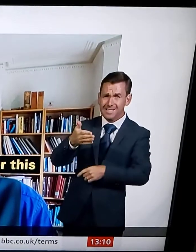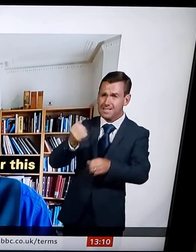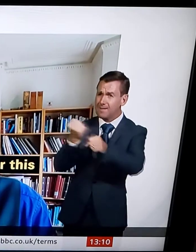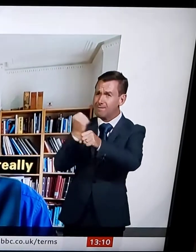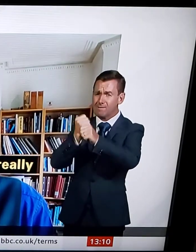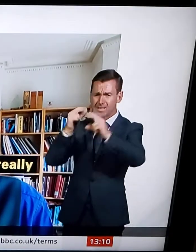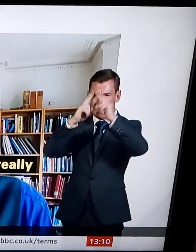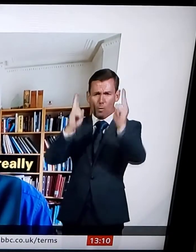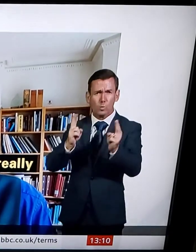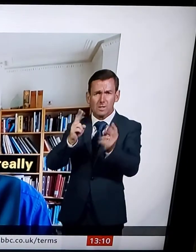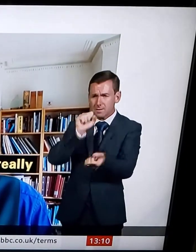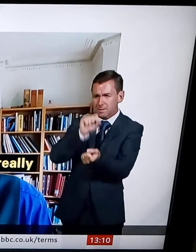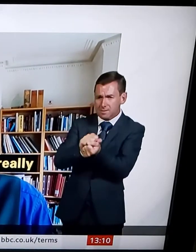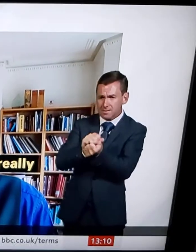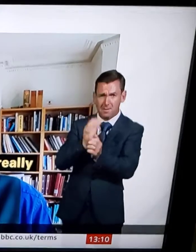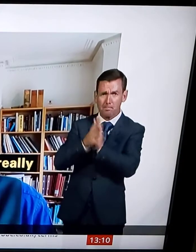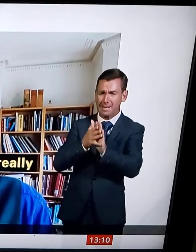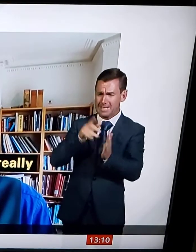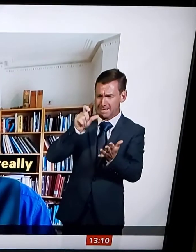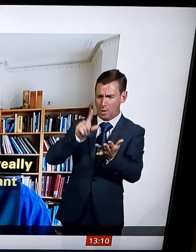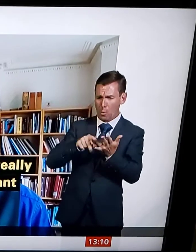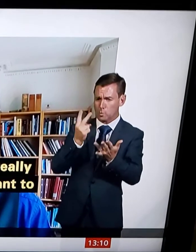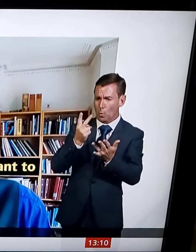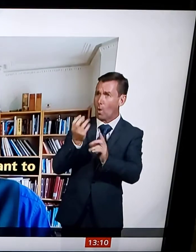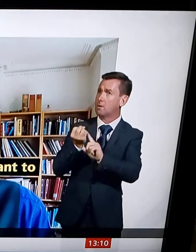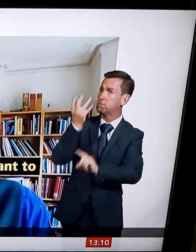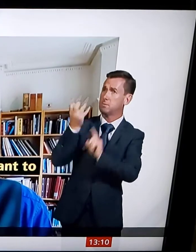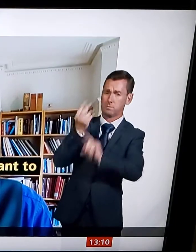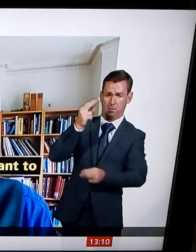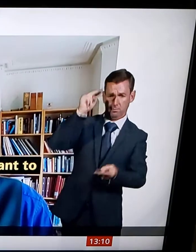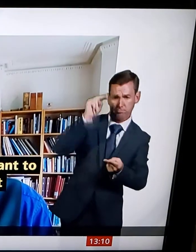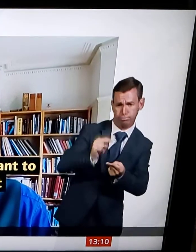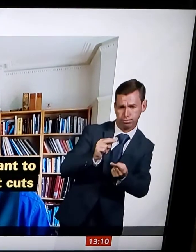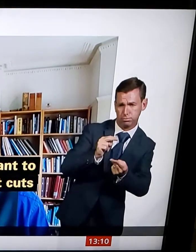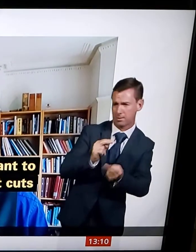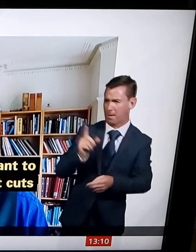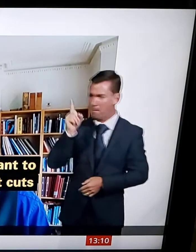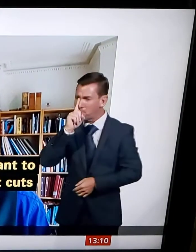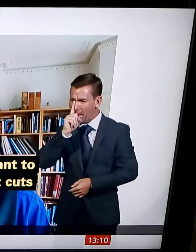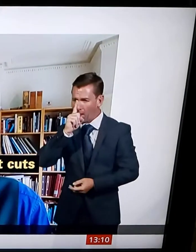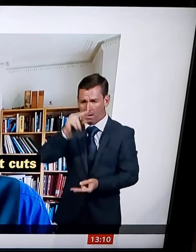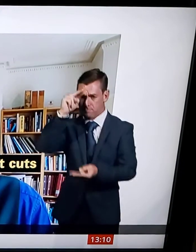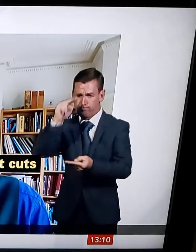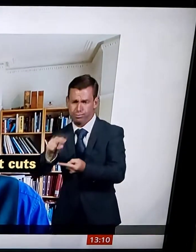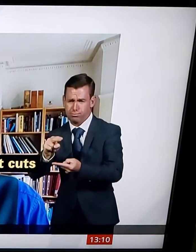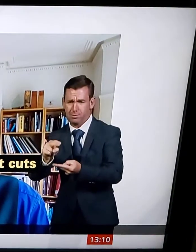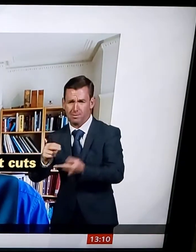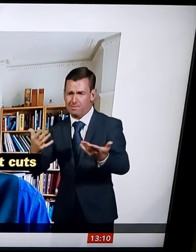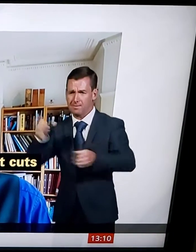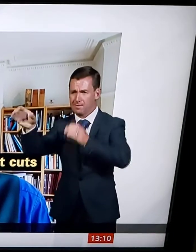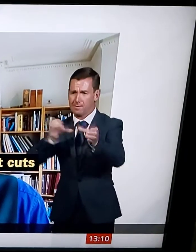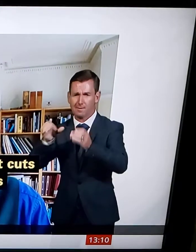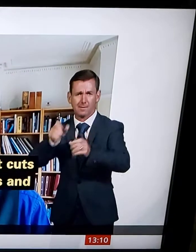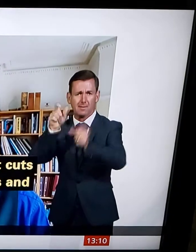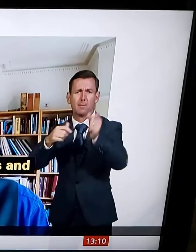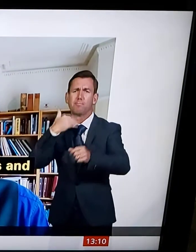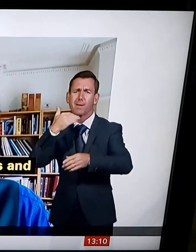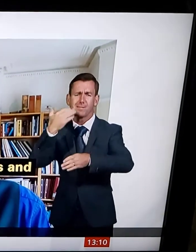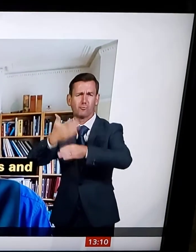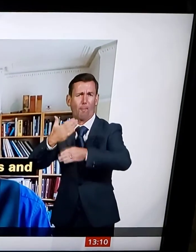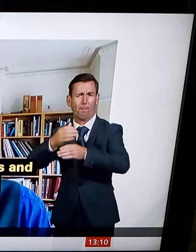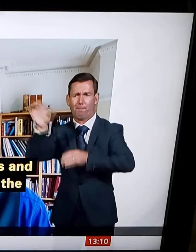said there was overwhelming evidence that she had the latest. All of this, Johnny Depp strongly denies, he came to